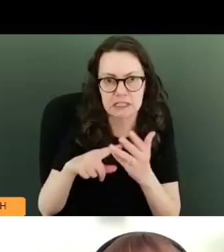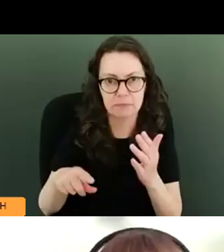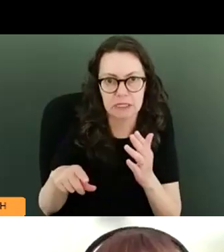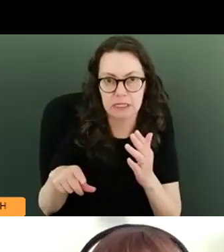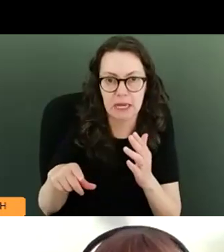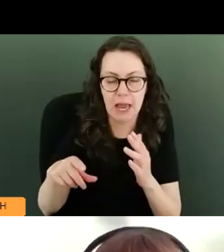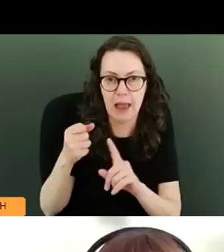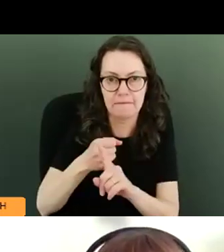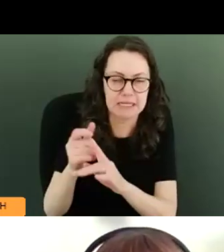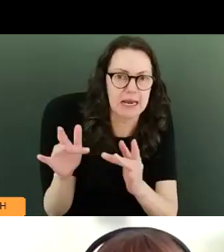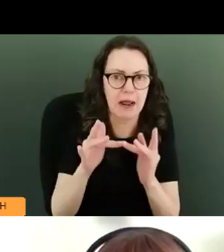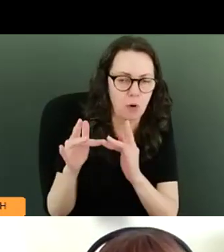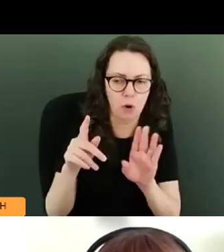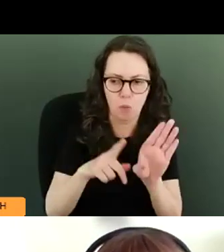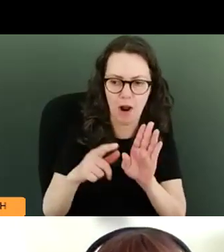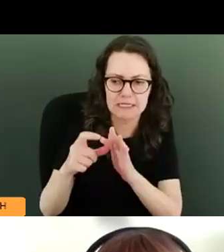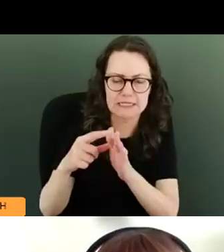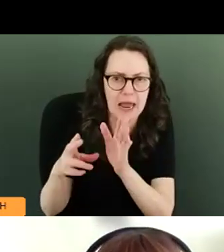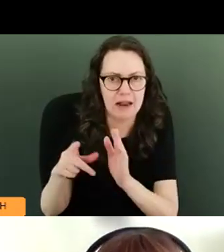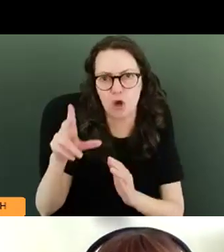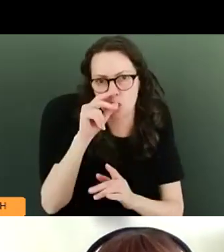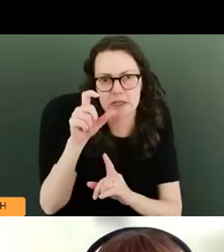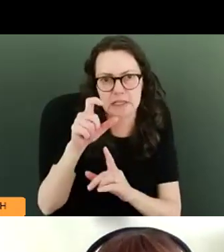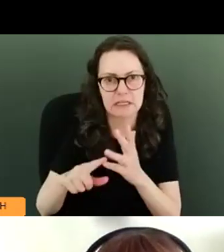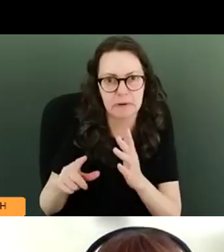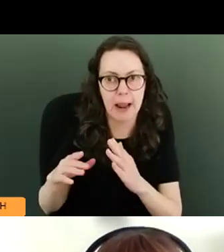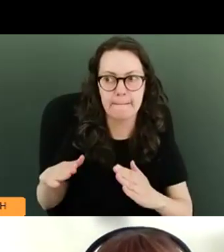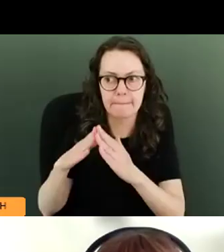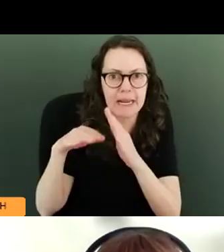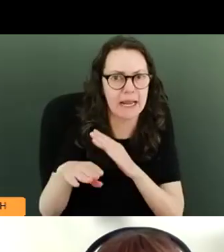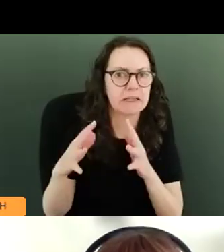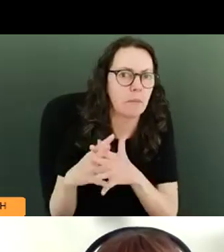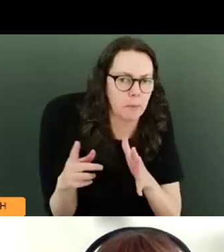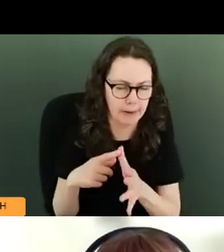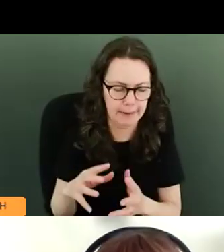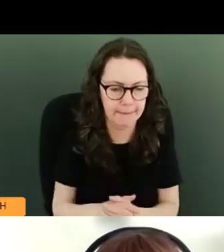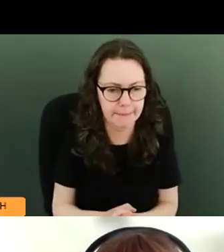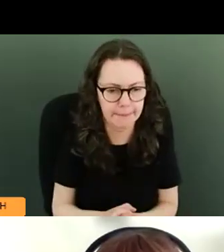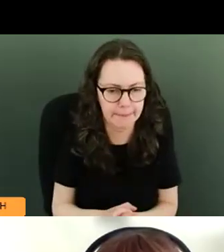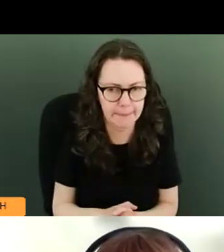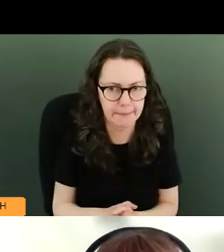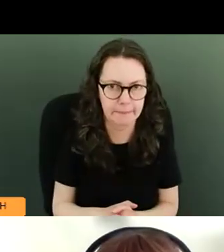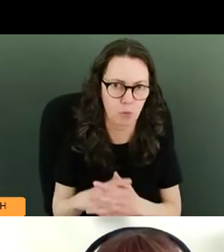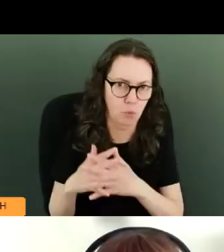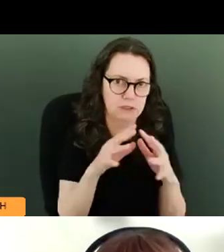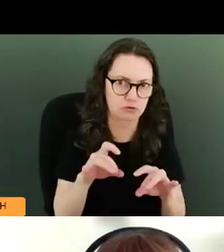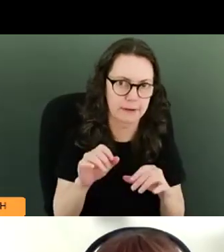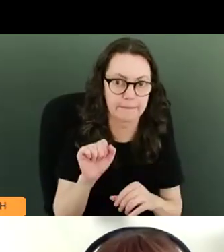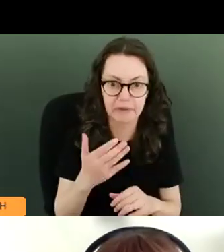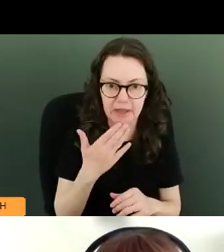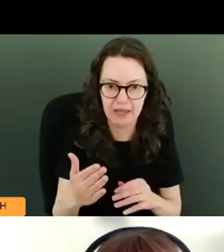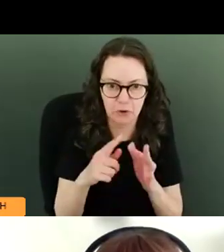YDAN, and that's the Youth Disability Peak body in Western Australia. Thank you so much for being here today, Anne.